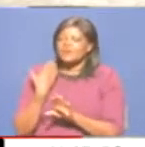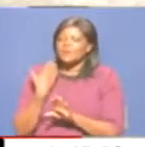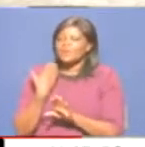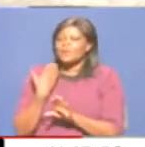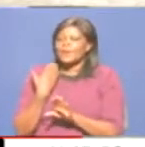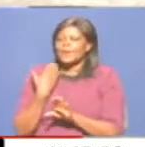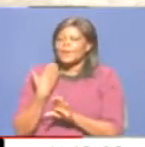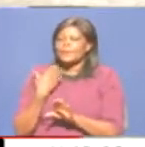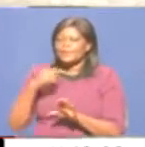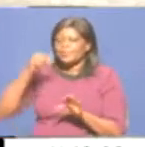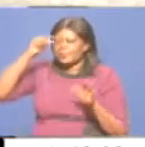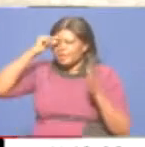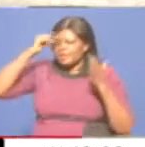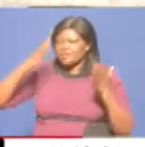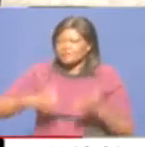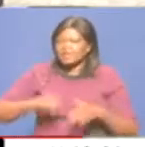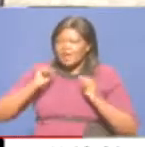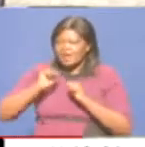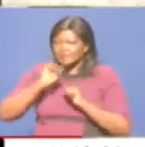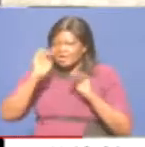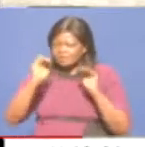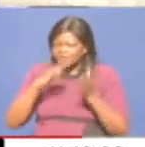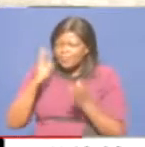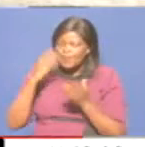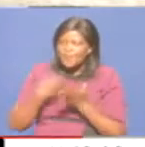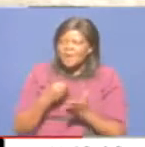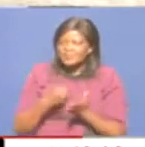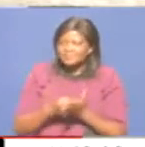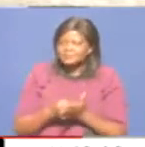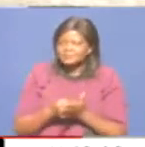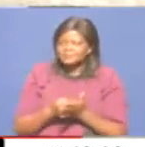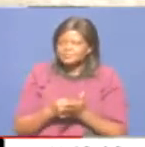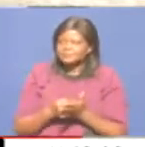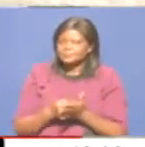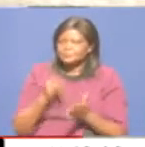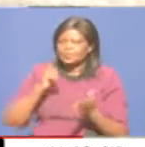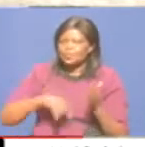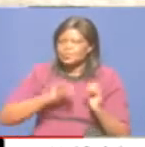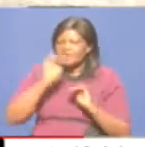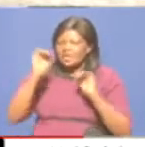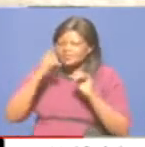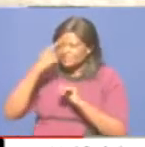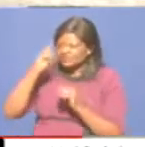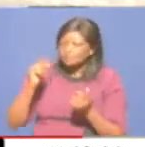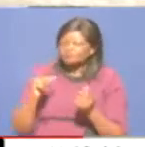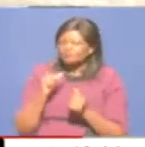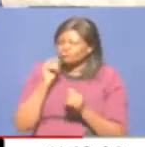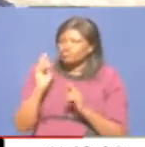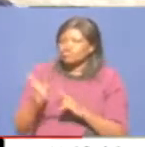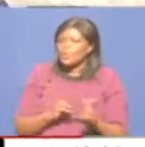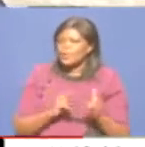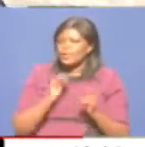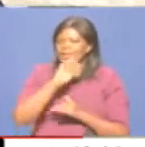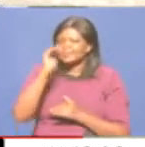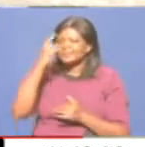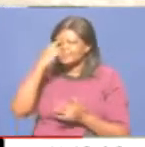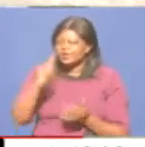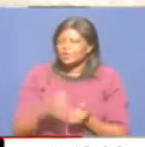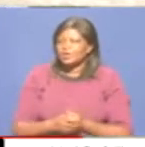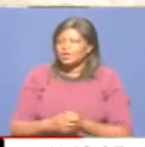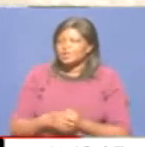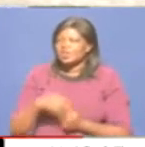the governors can ask for more money. And what they are asking for actually is abnormal. Mm-hmm. They are asking for